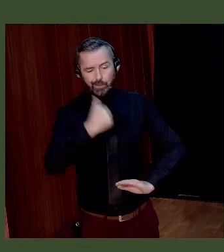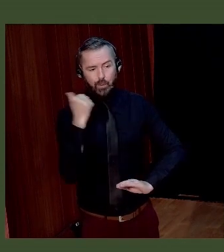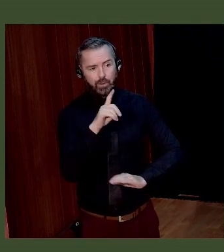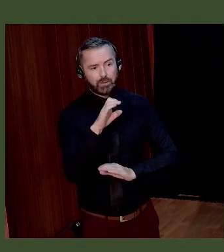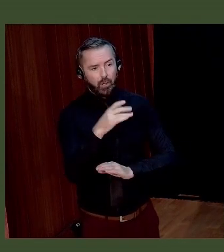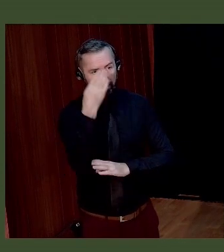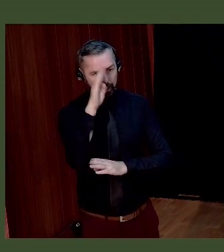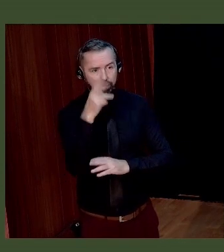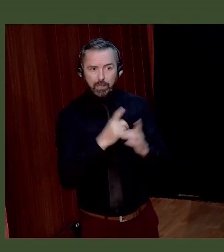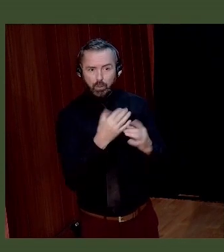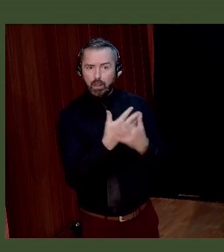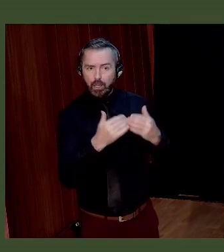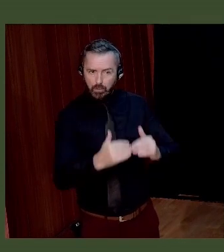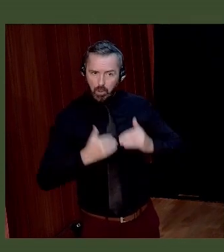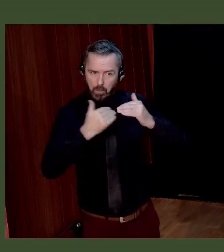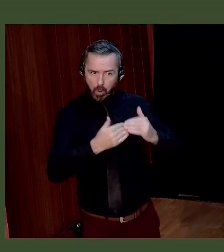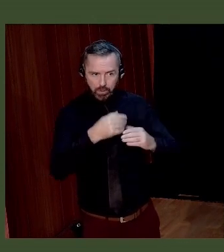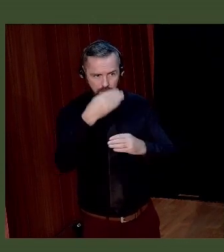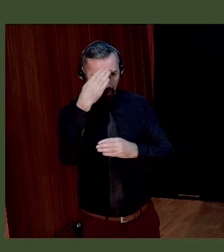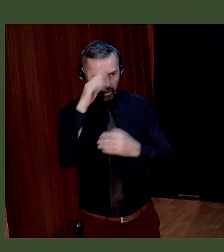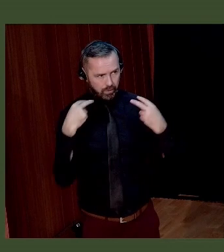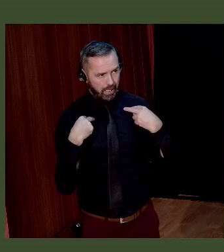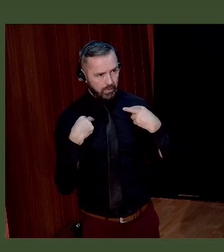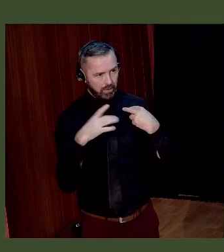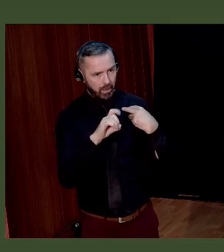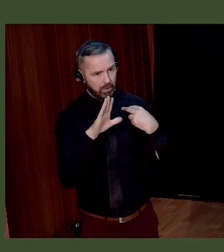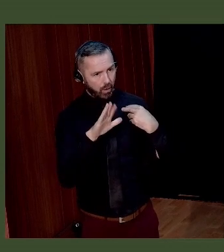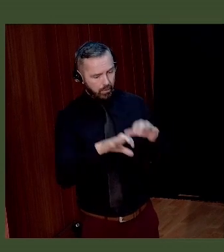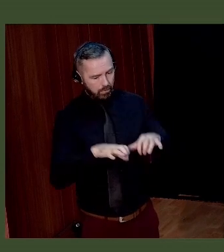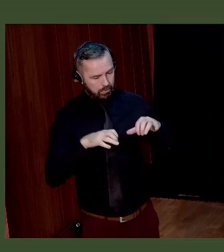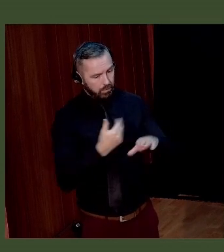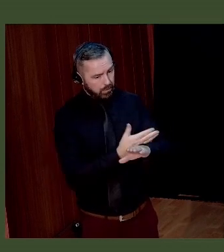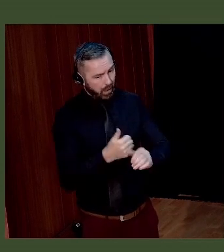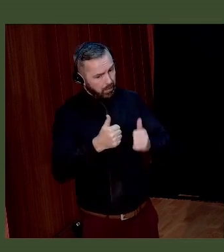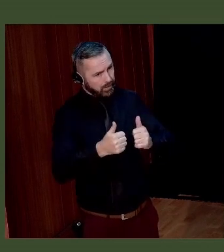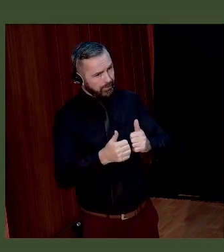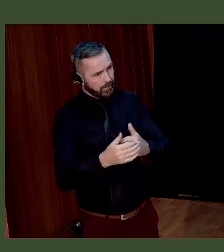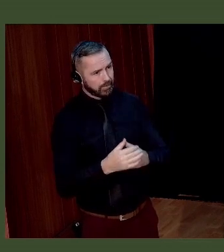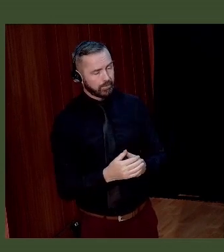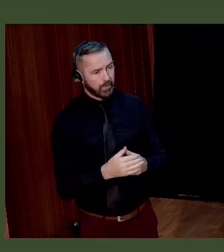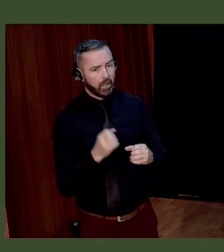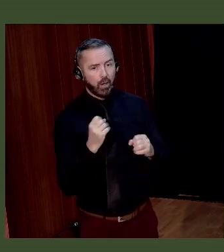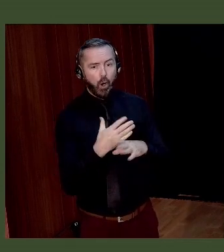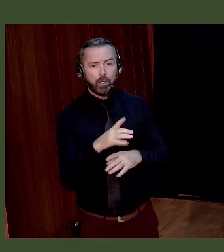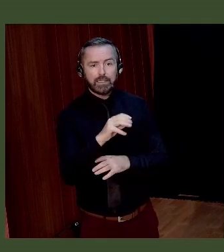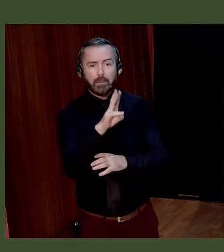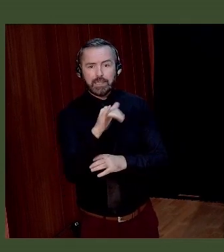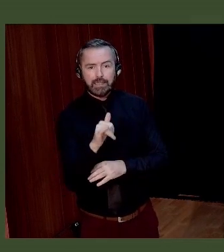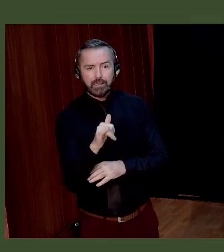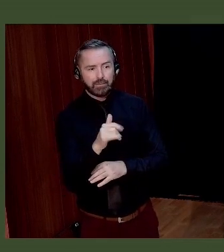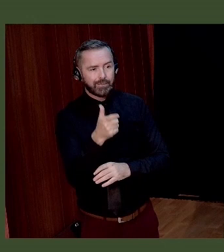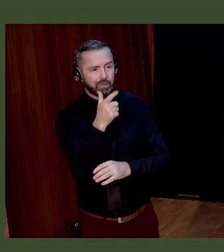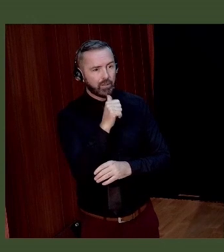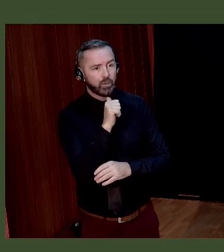could do a lot to promote the Irish language. The Dáil has made a good start. All of the deputies